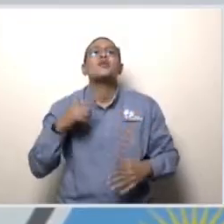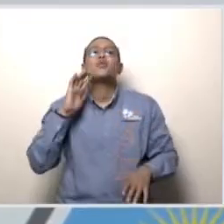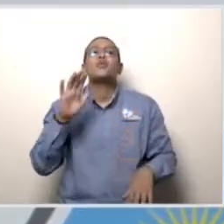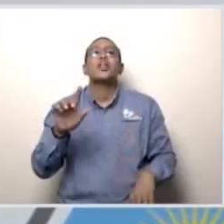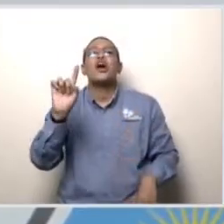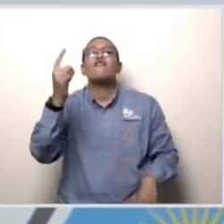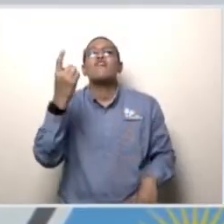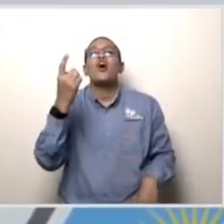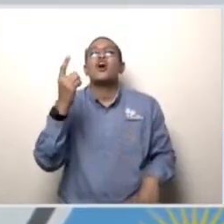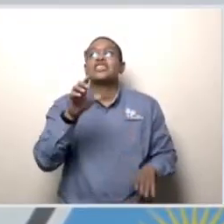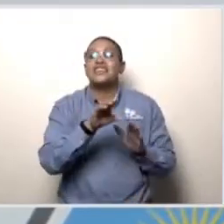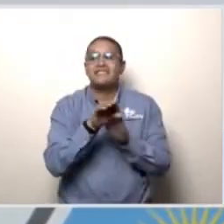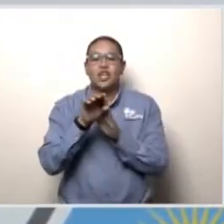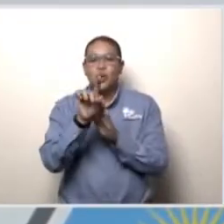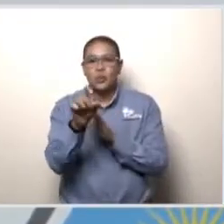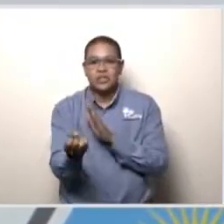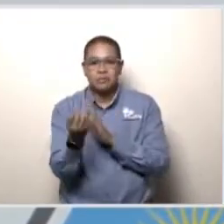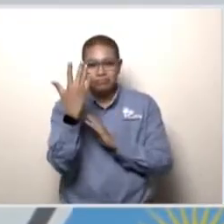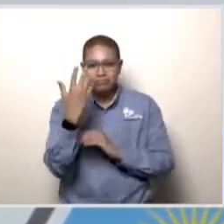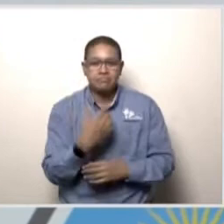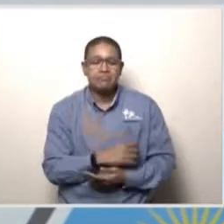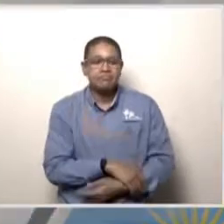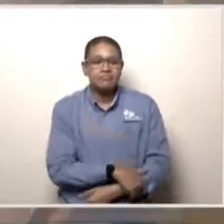will take our first video question.